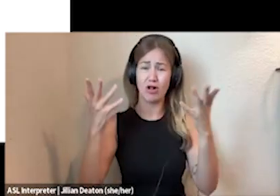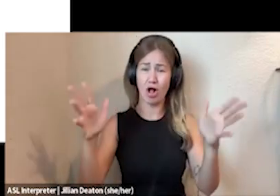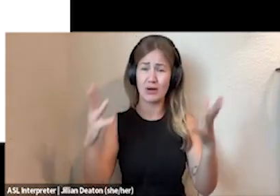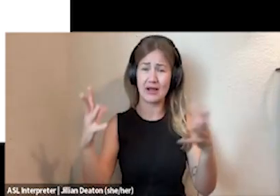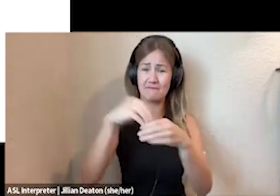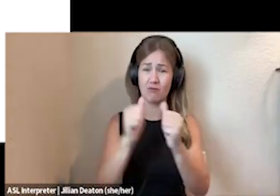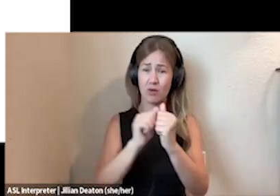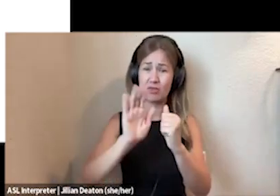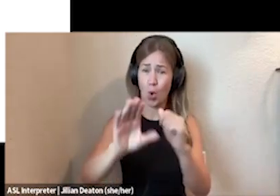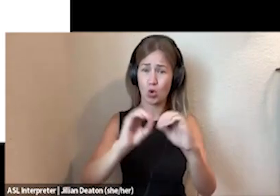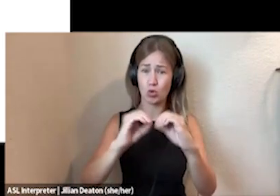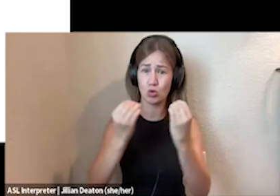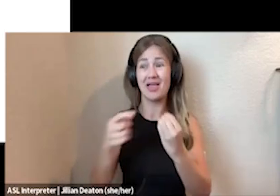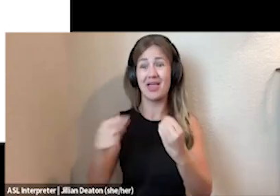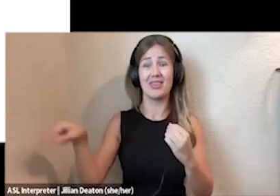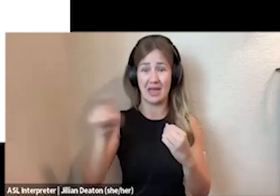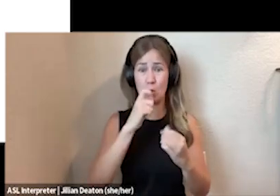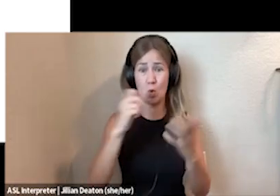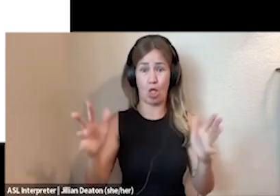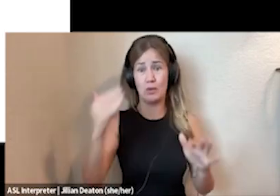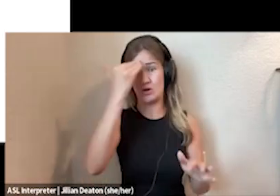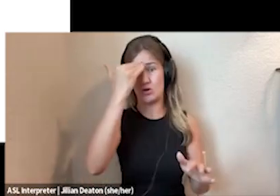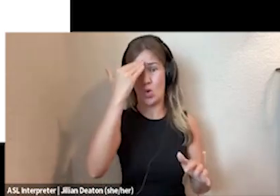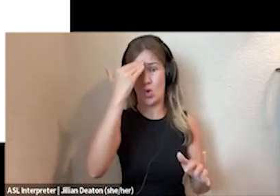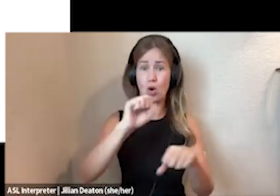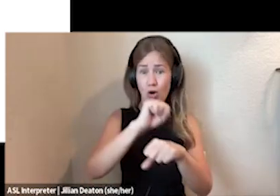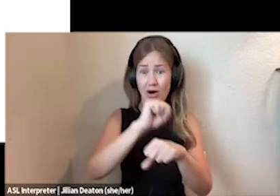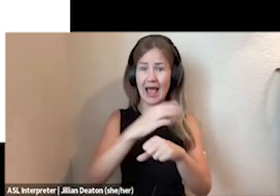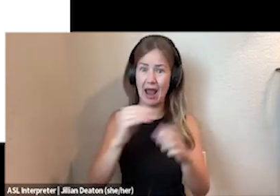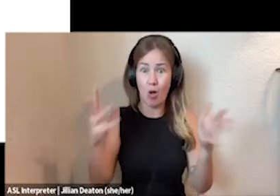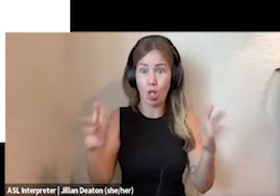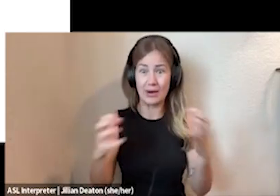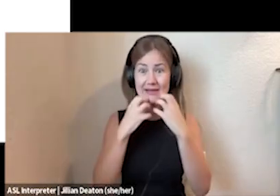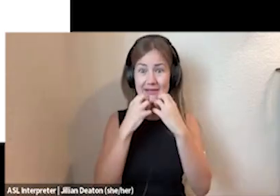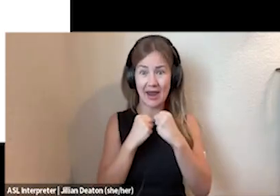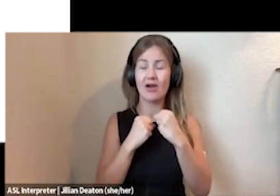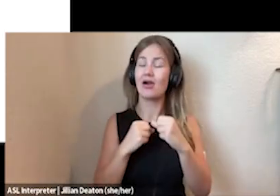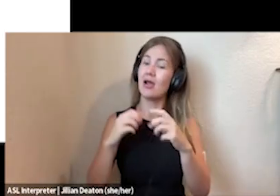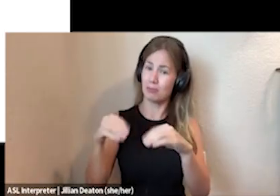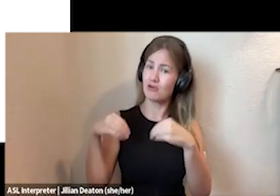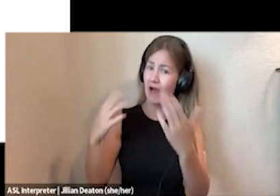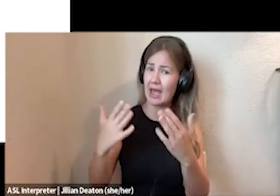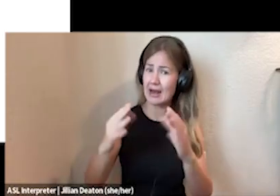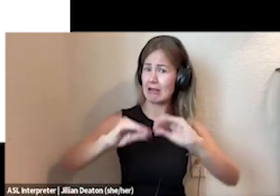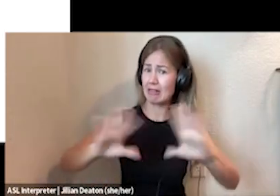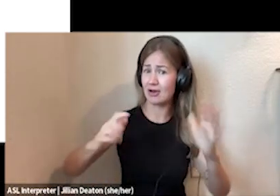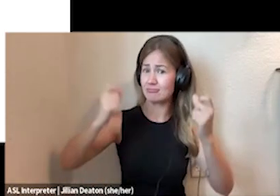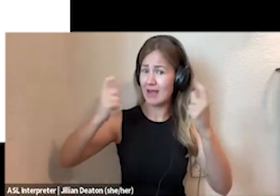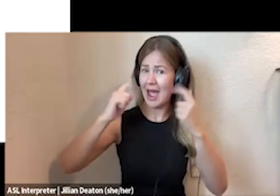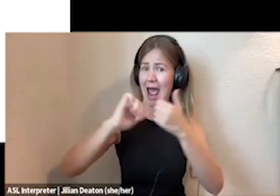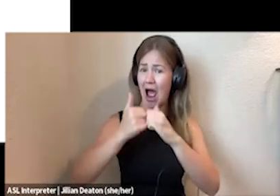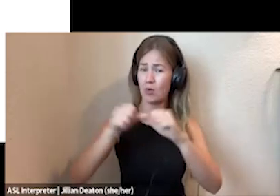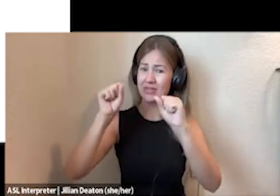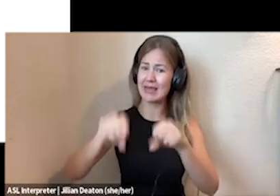work, participate in it, or have a reason to care, and giving them a clear and compelling way to deepen their